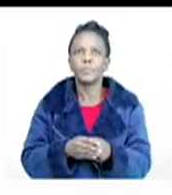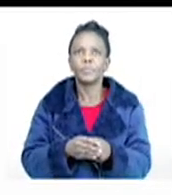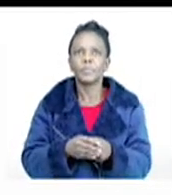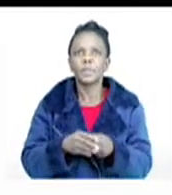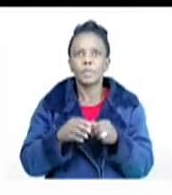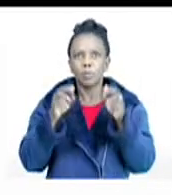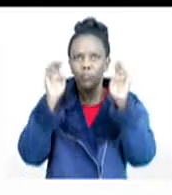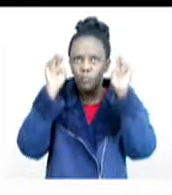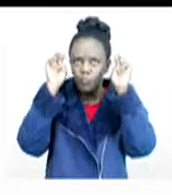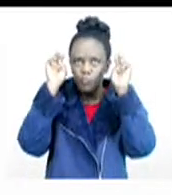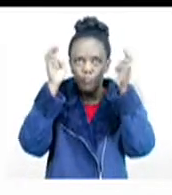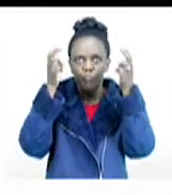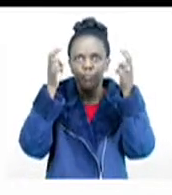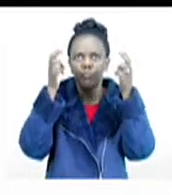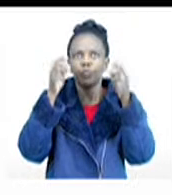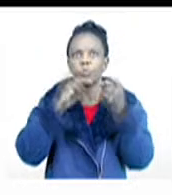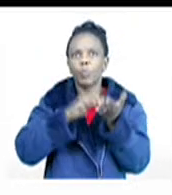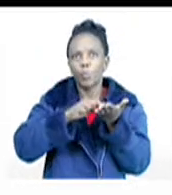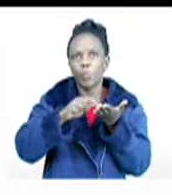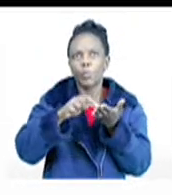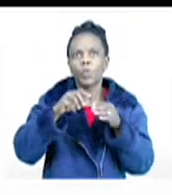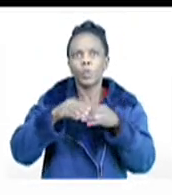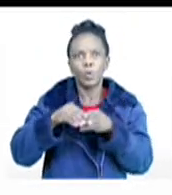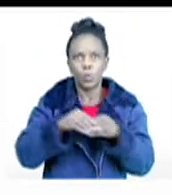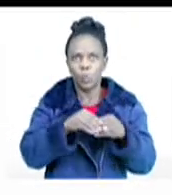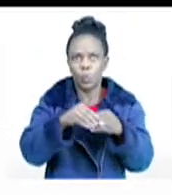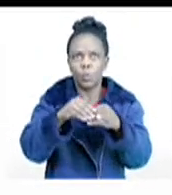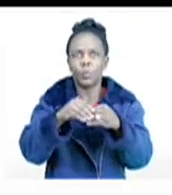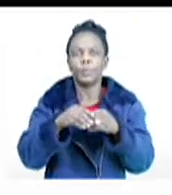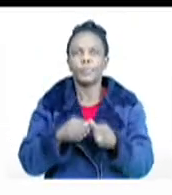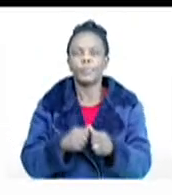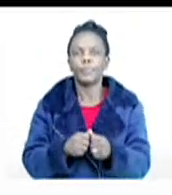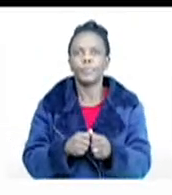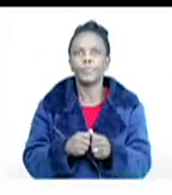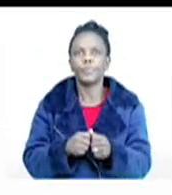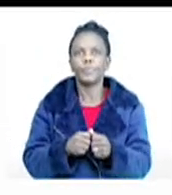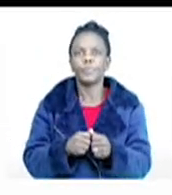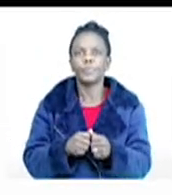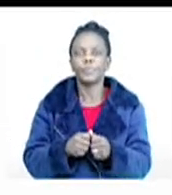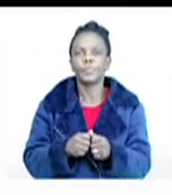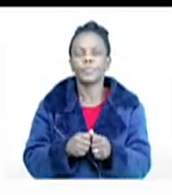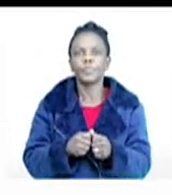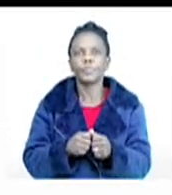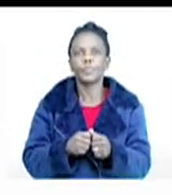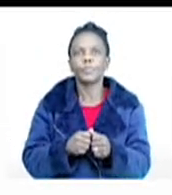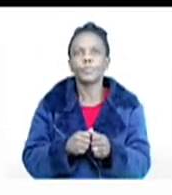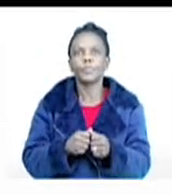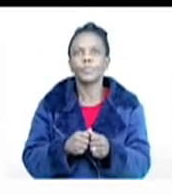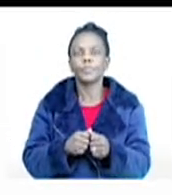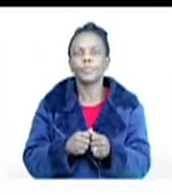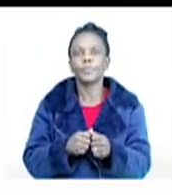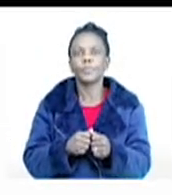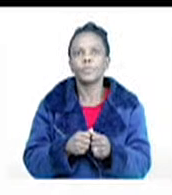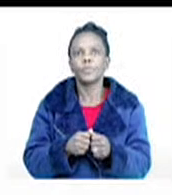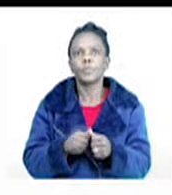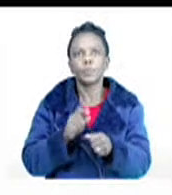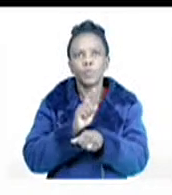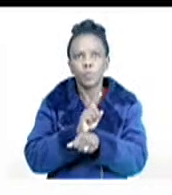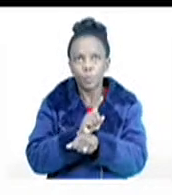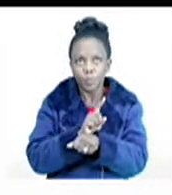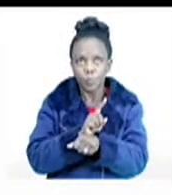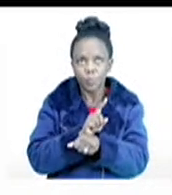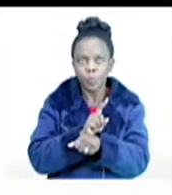is travel. So we're going to see a lot of these in our booklet today. The first thing that you can